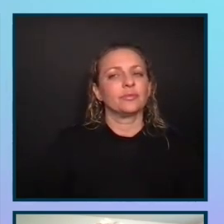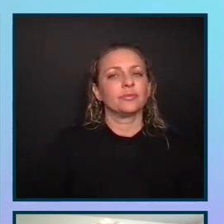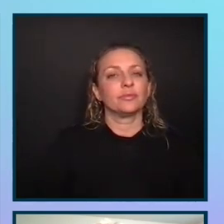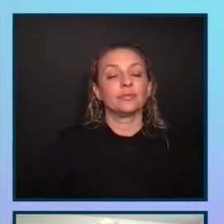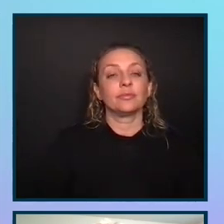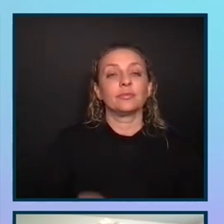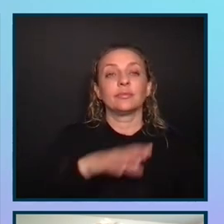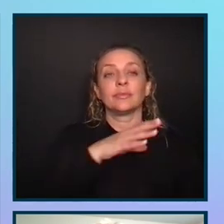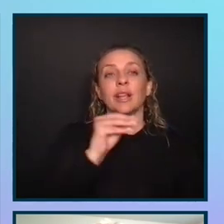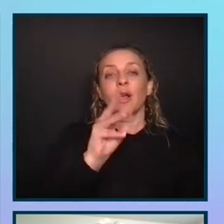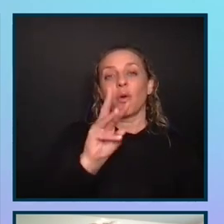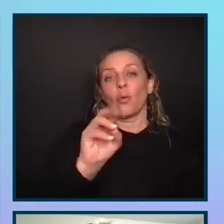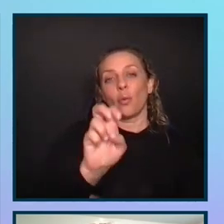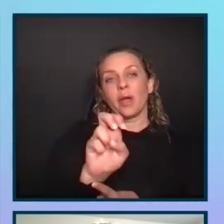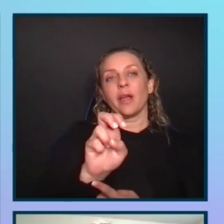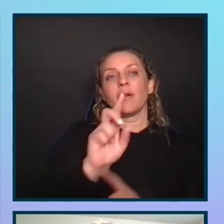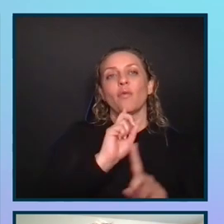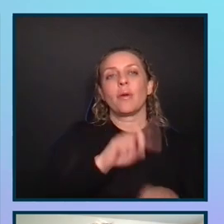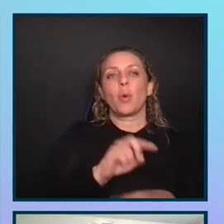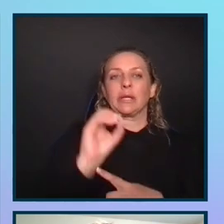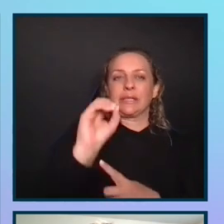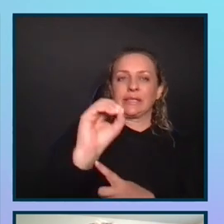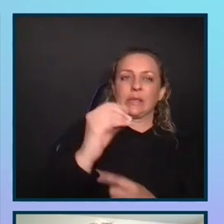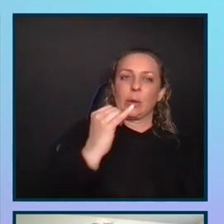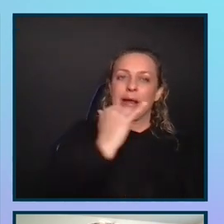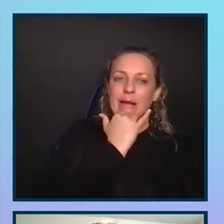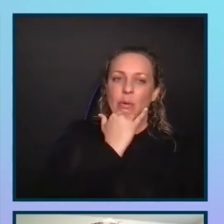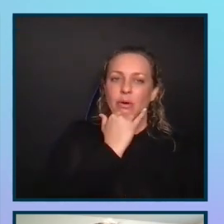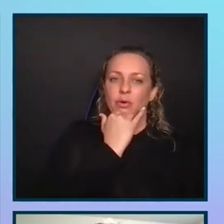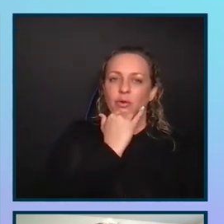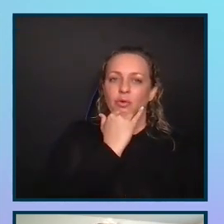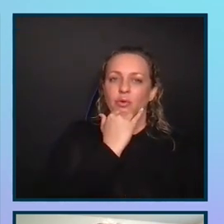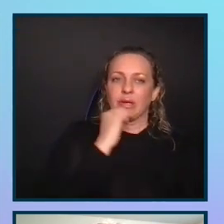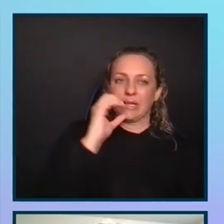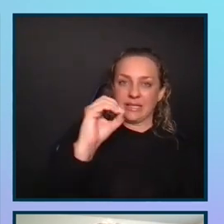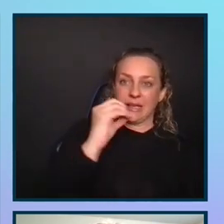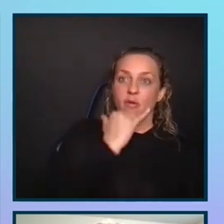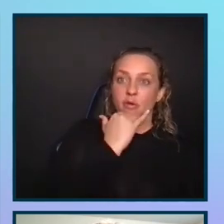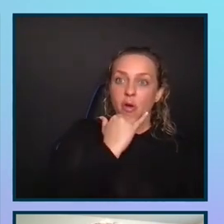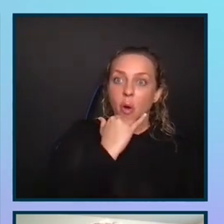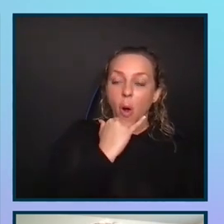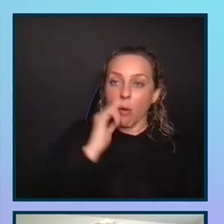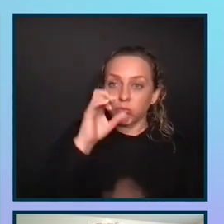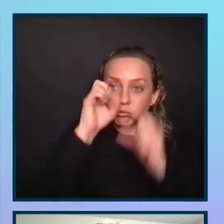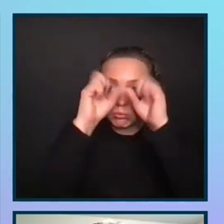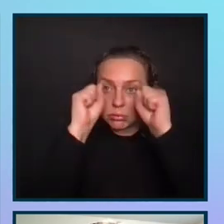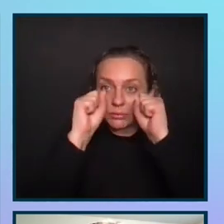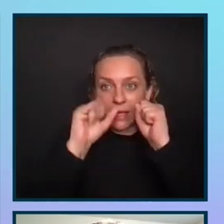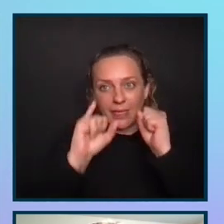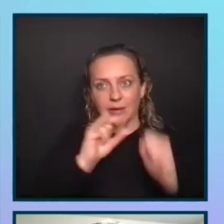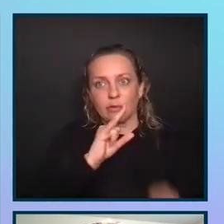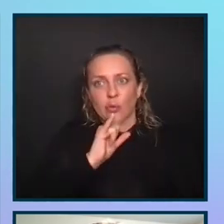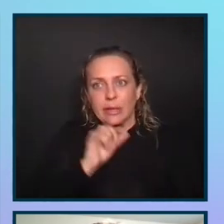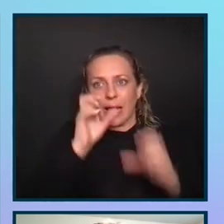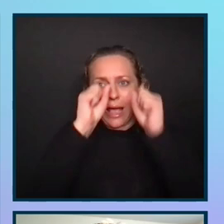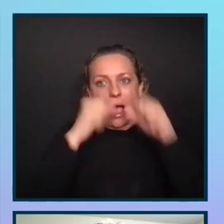And Wave reports zero errors. Zero errors, that's pretty amazing. That's really amazing. I'm not jealous because I